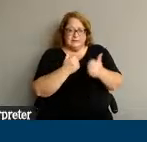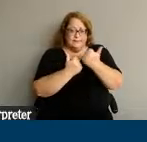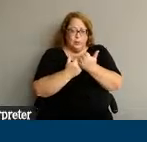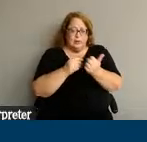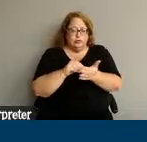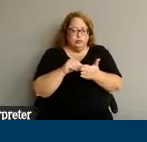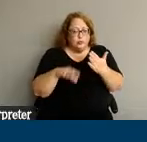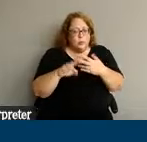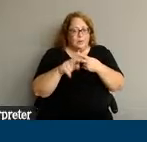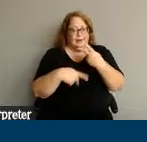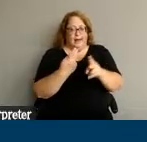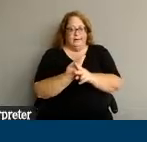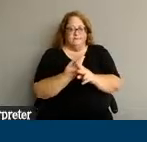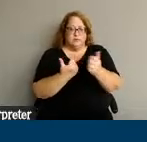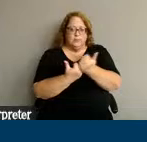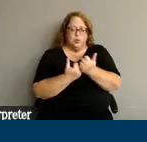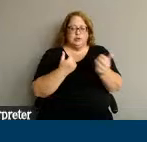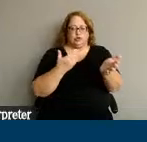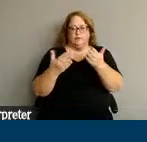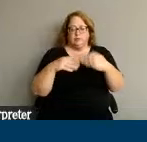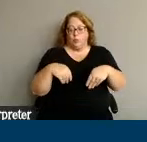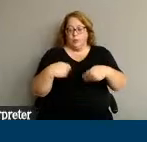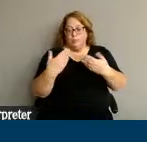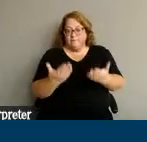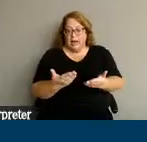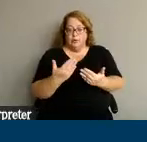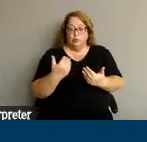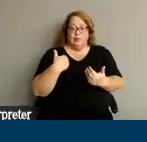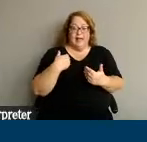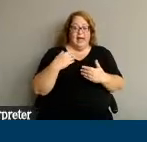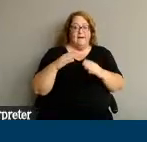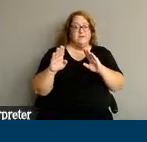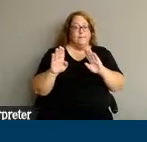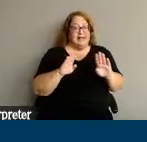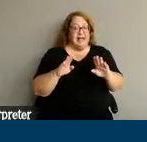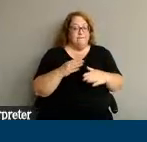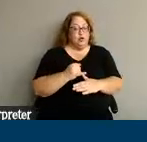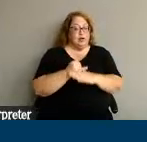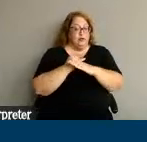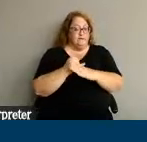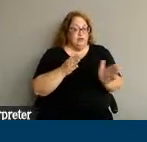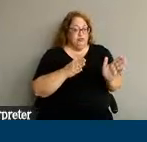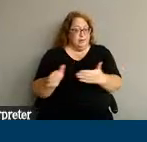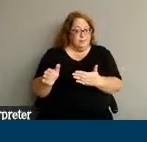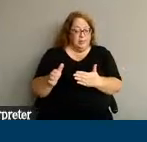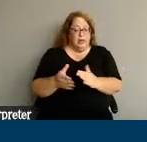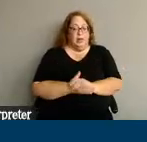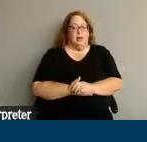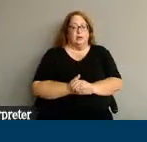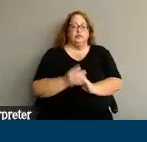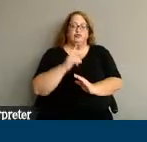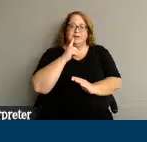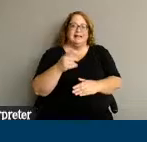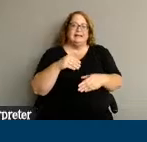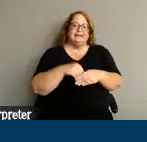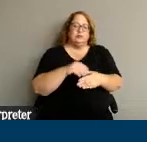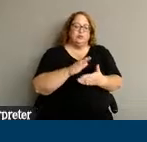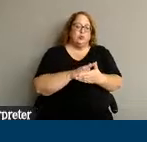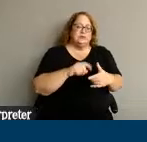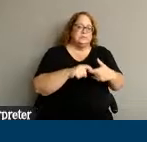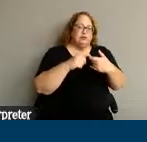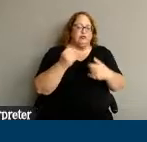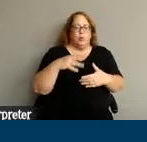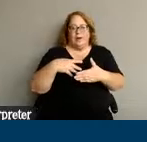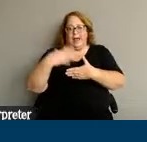student? What type of supports and services are we providing? Do they have a behavior intervention plan? And it's really, is in-school suspension or